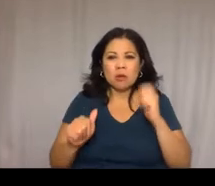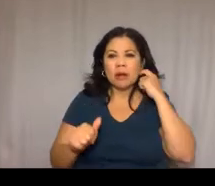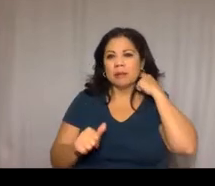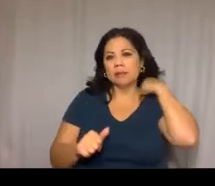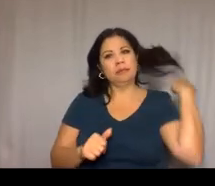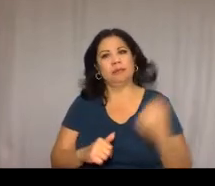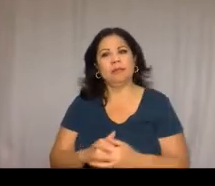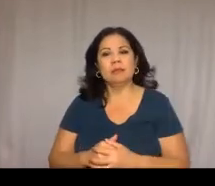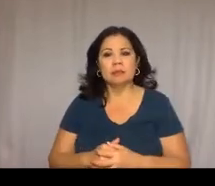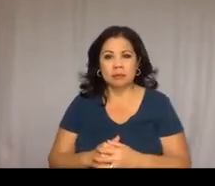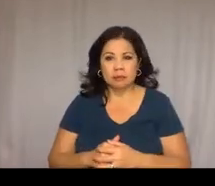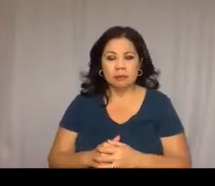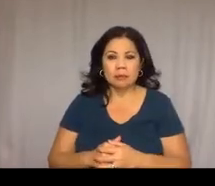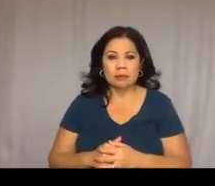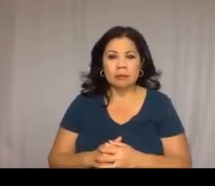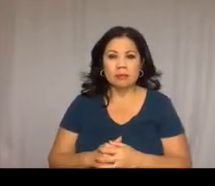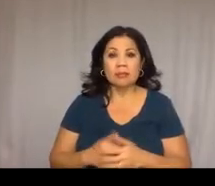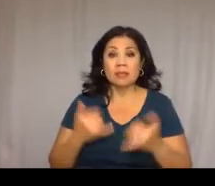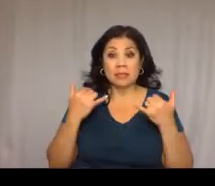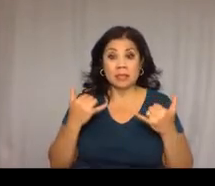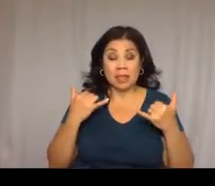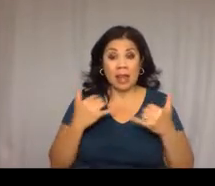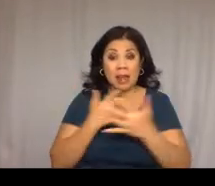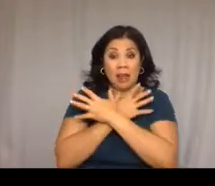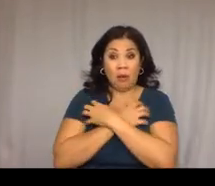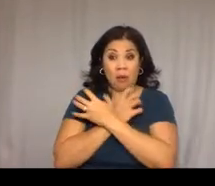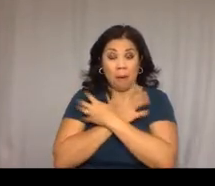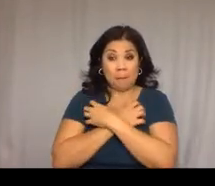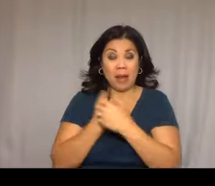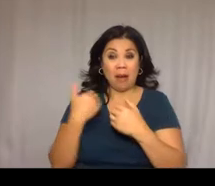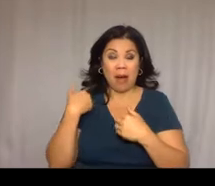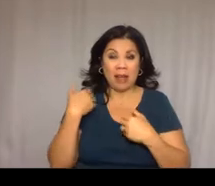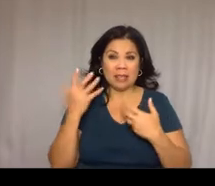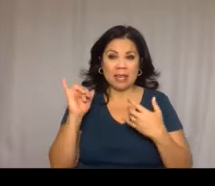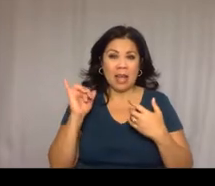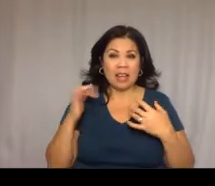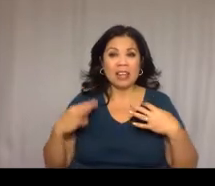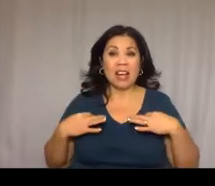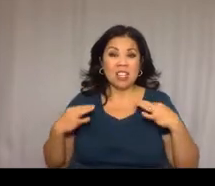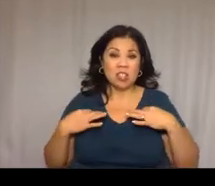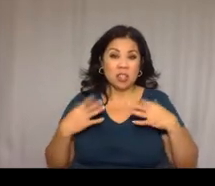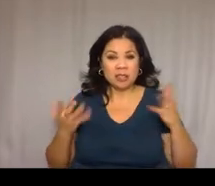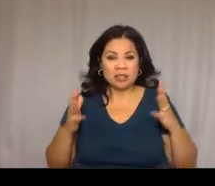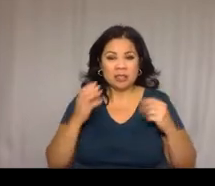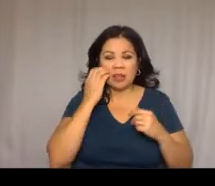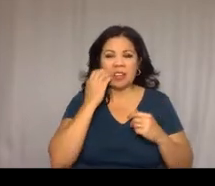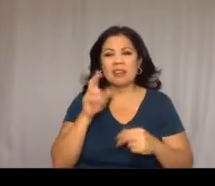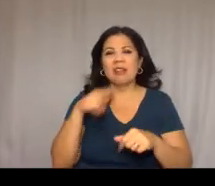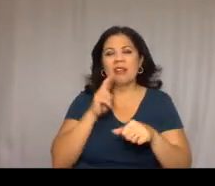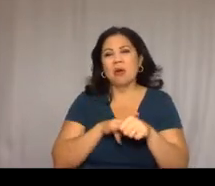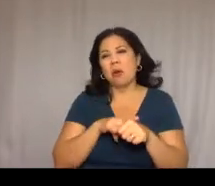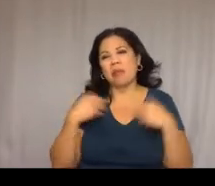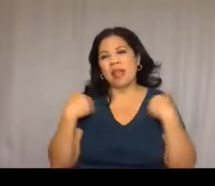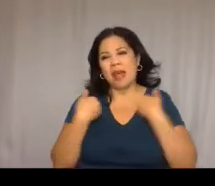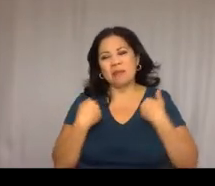bear has the beginnings of their shirt, which of course, you know, normally animals don't wear clothes,